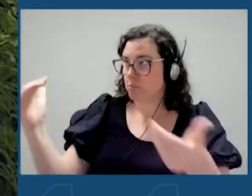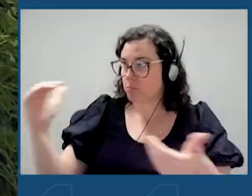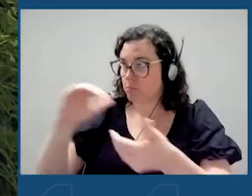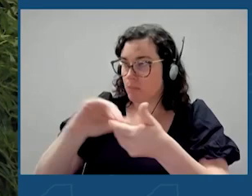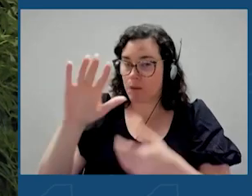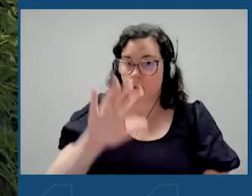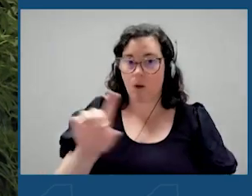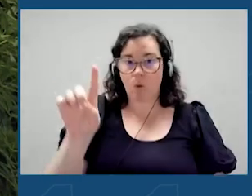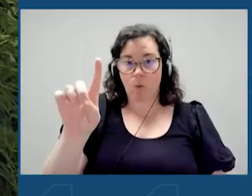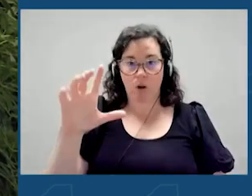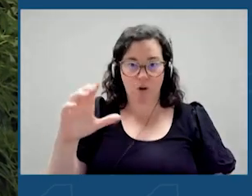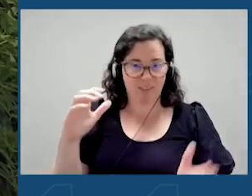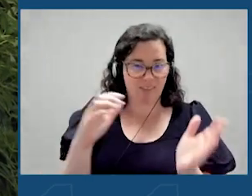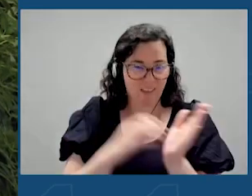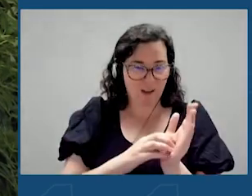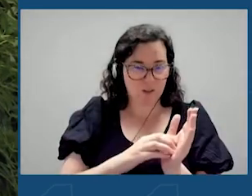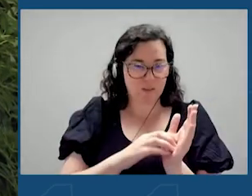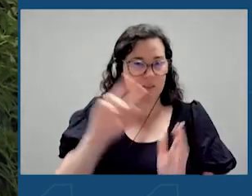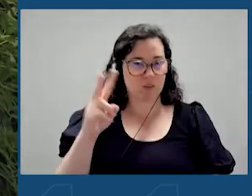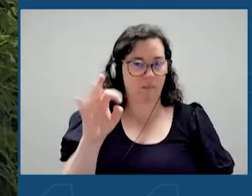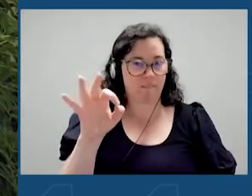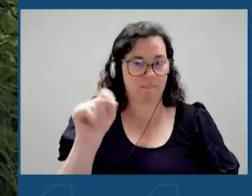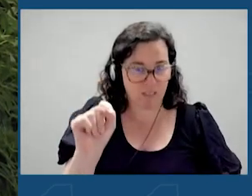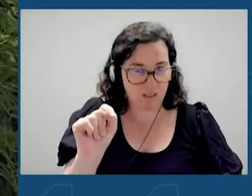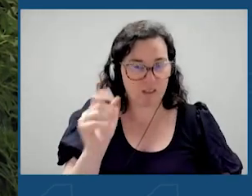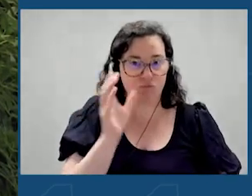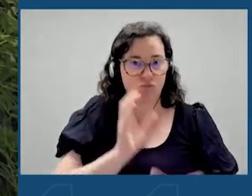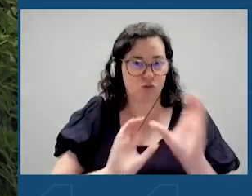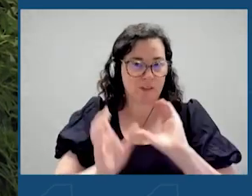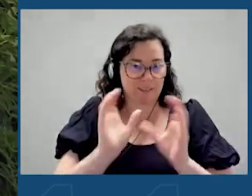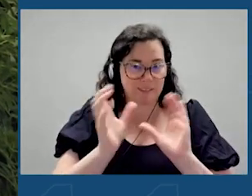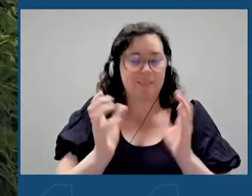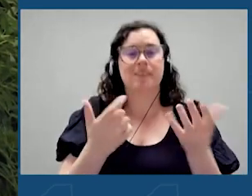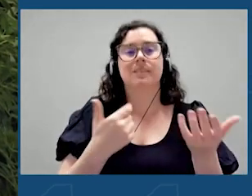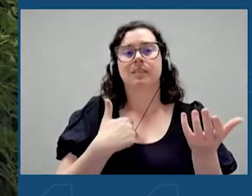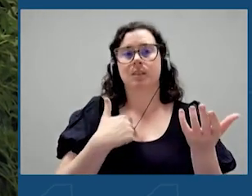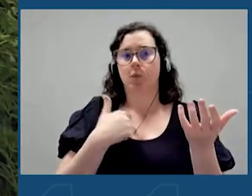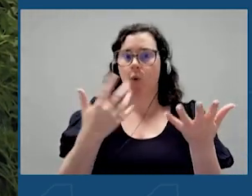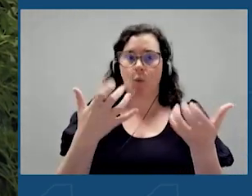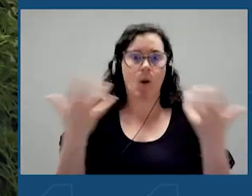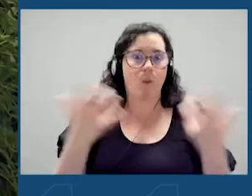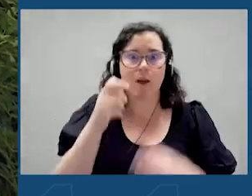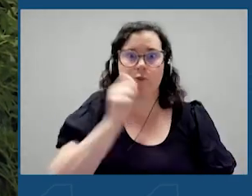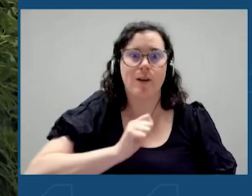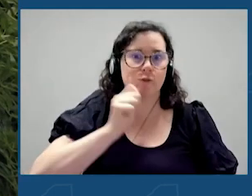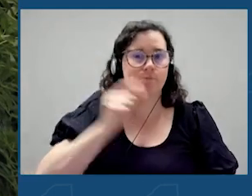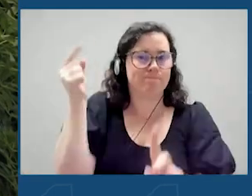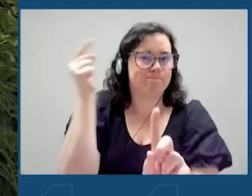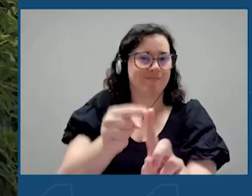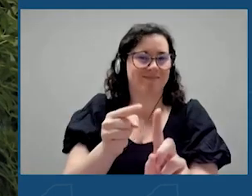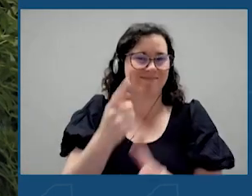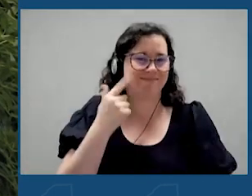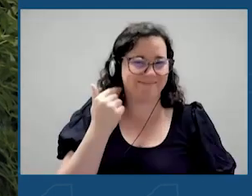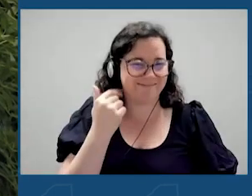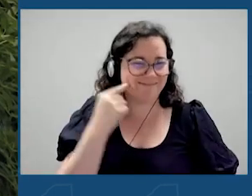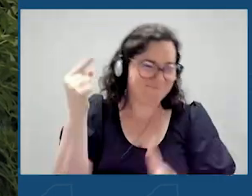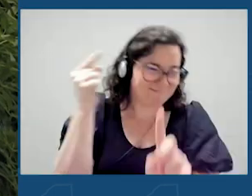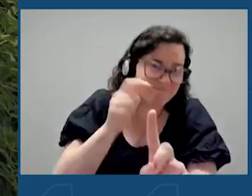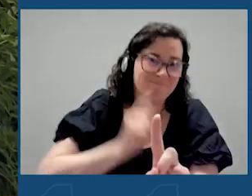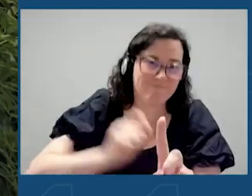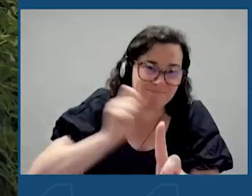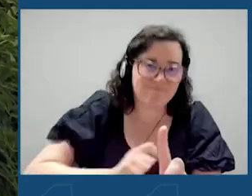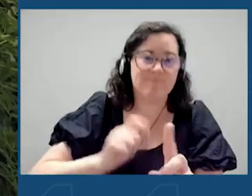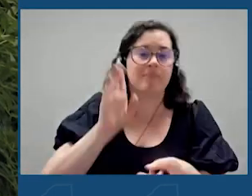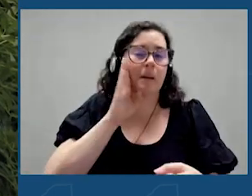and a creamery. So all we want is ice cream in the end. We really do. Ice cream, beer, and a bakery. And